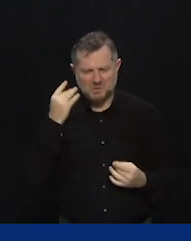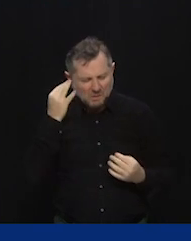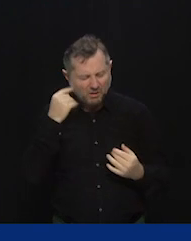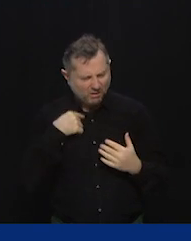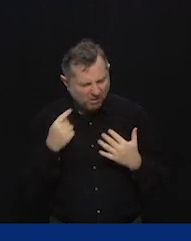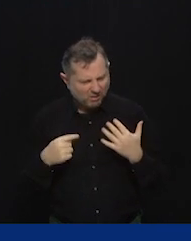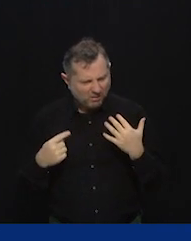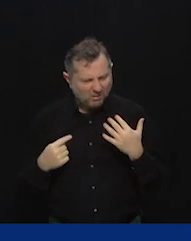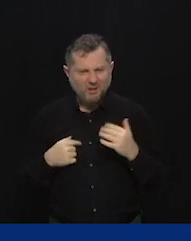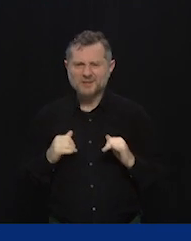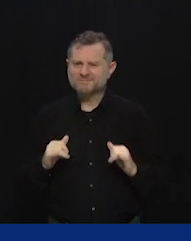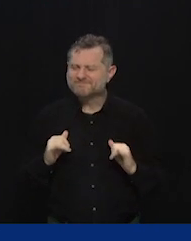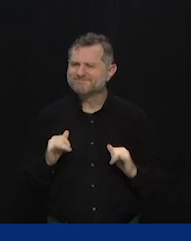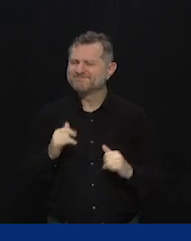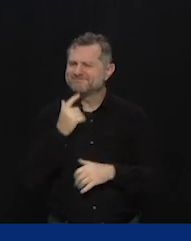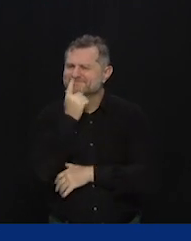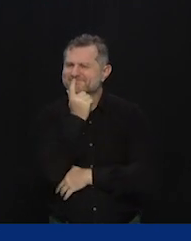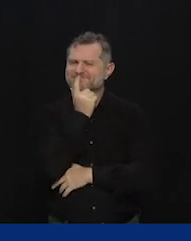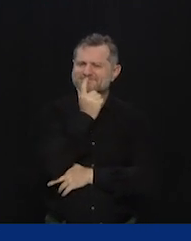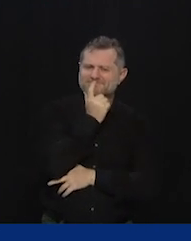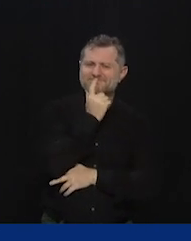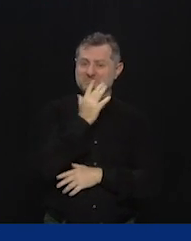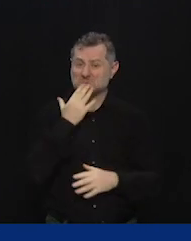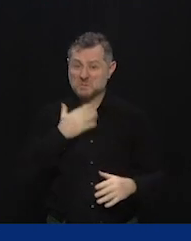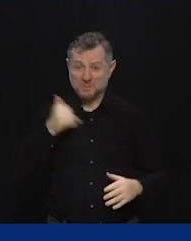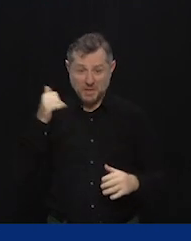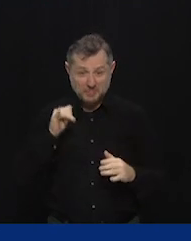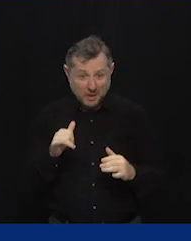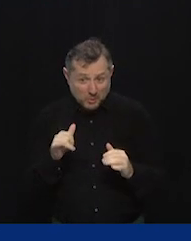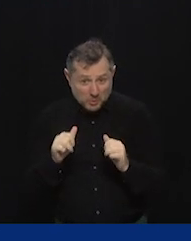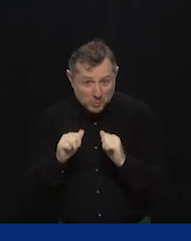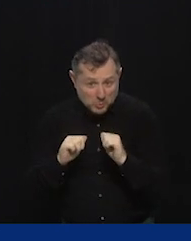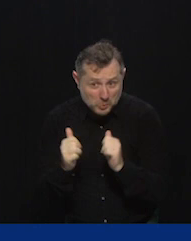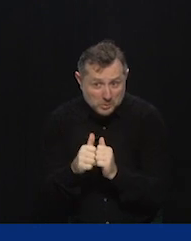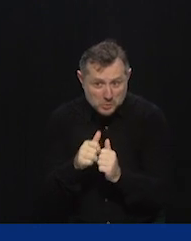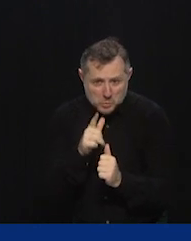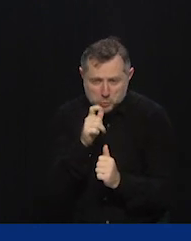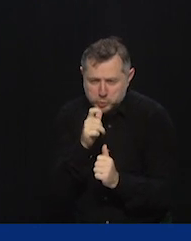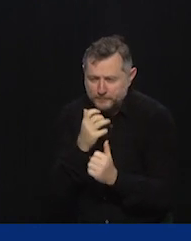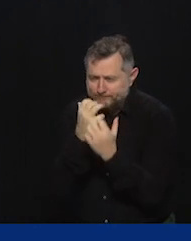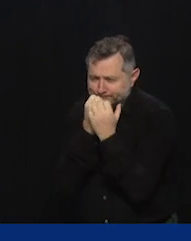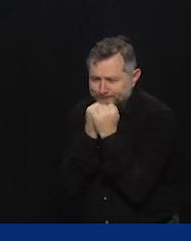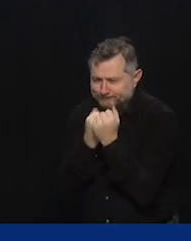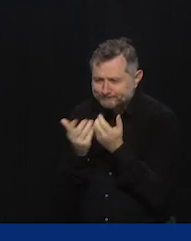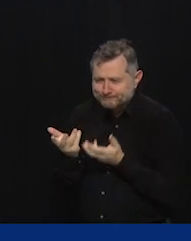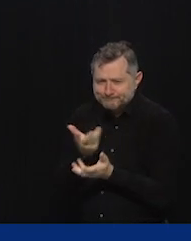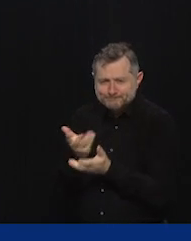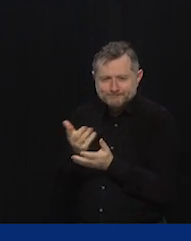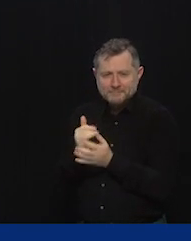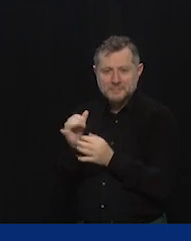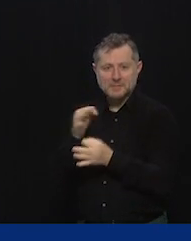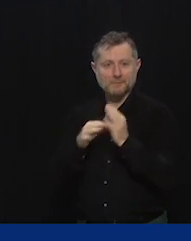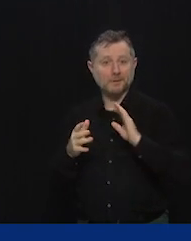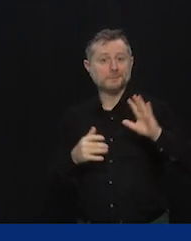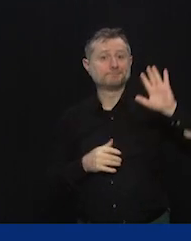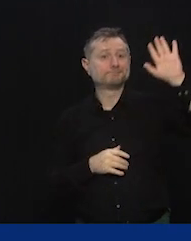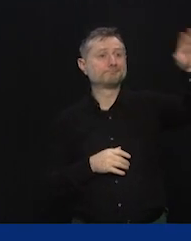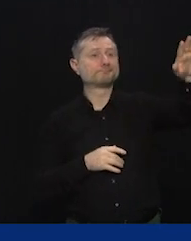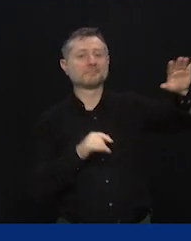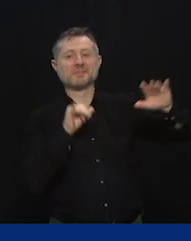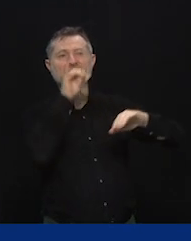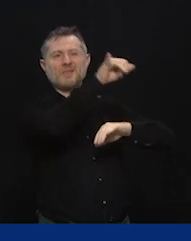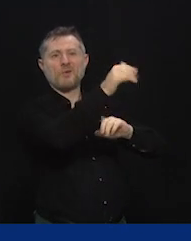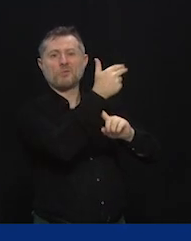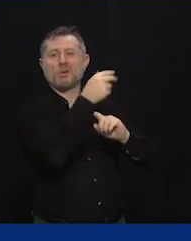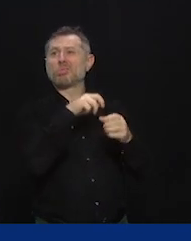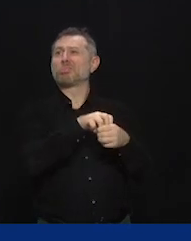it better to be with somebody that you care about, as opposed to maybe ending up in a hotel, ending